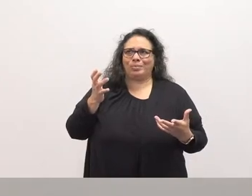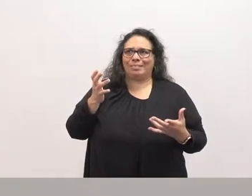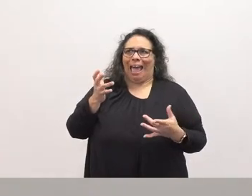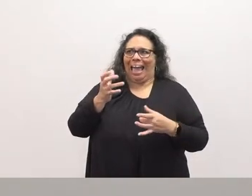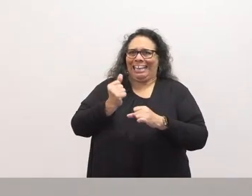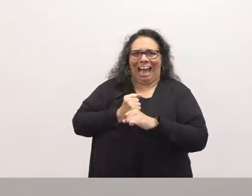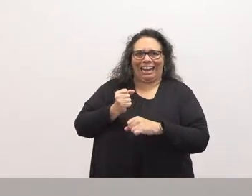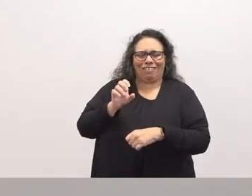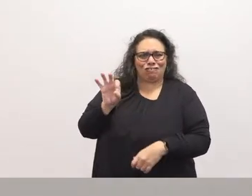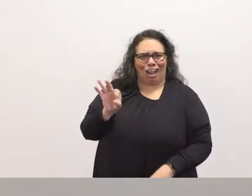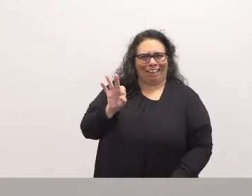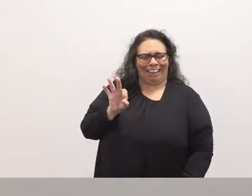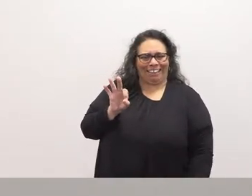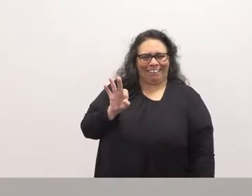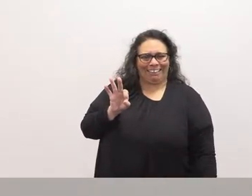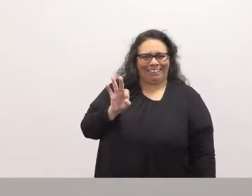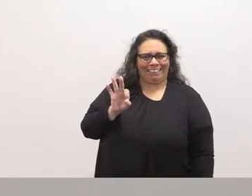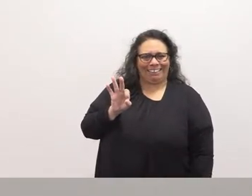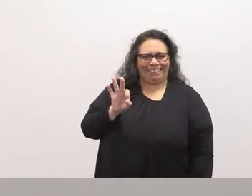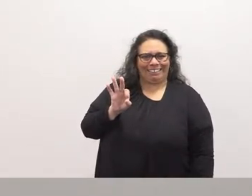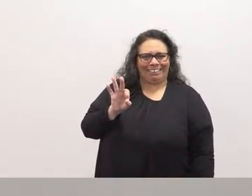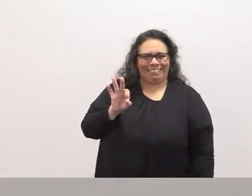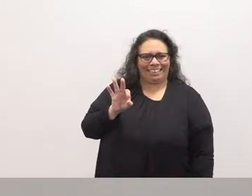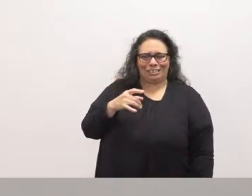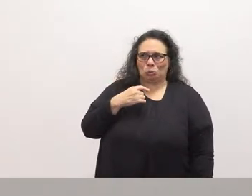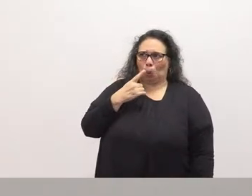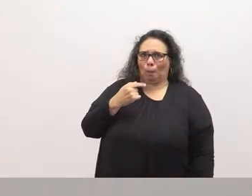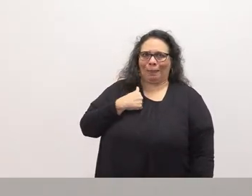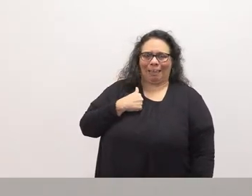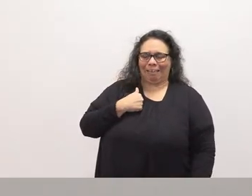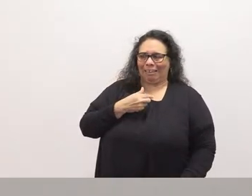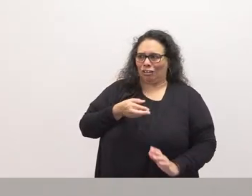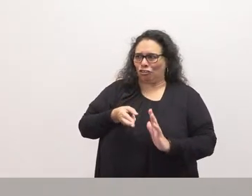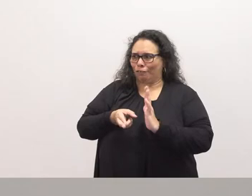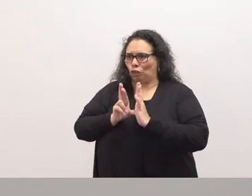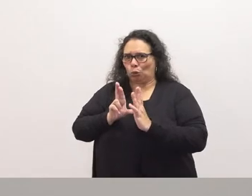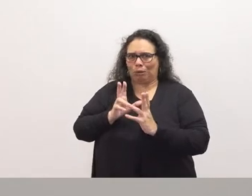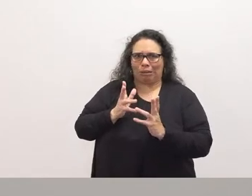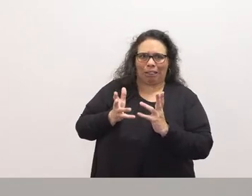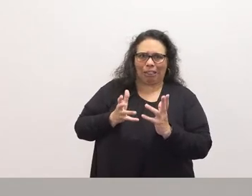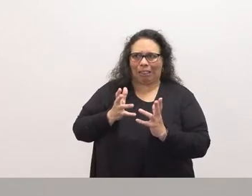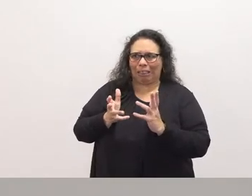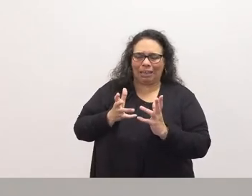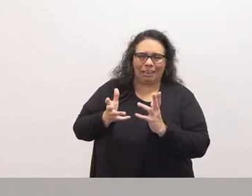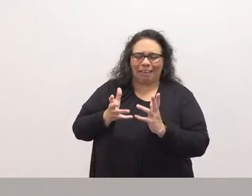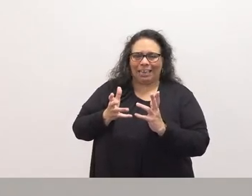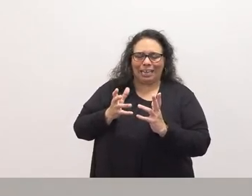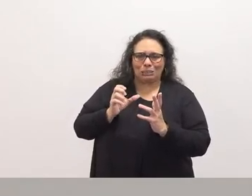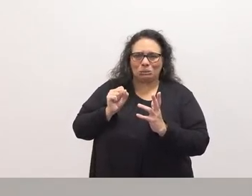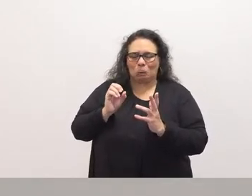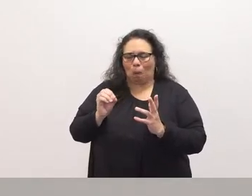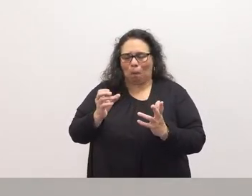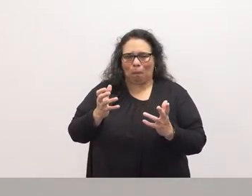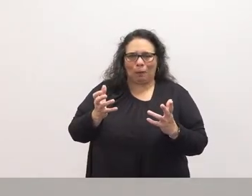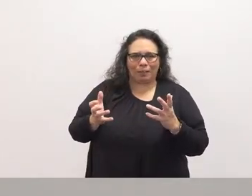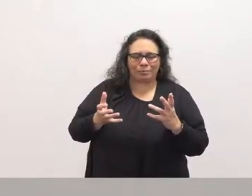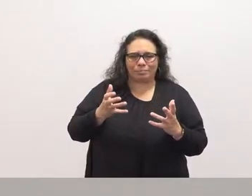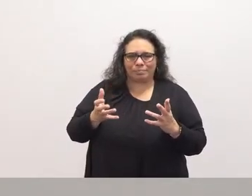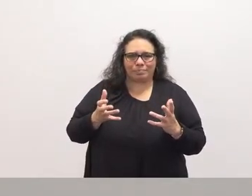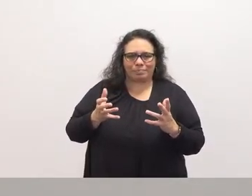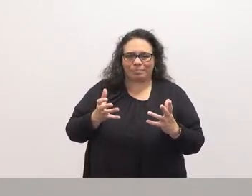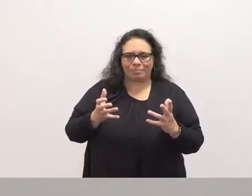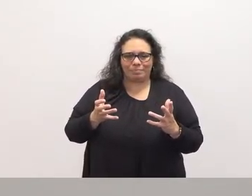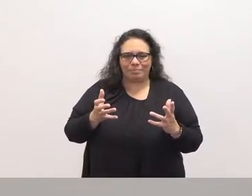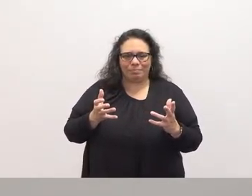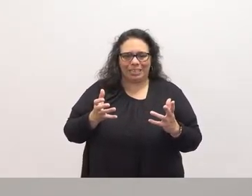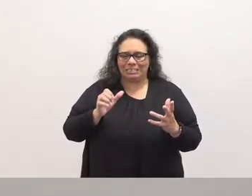Friday and was told, and then I reviewed it, had a chance to review it, and saw that, no, there doesn't